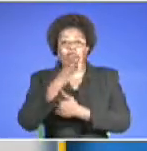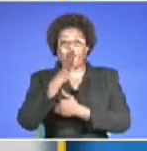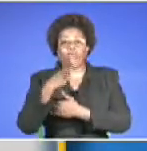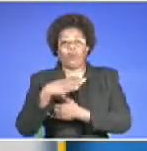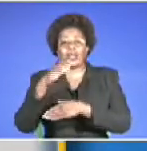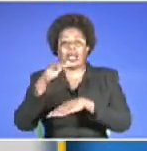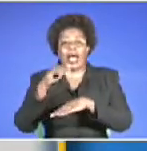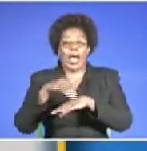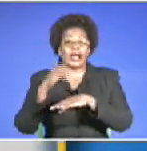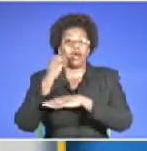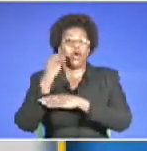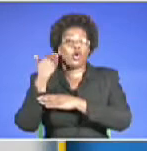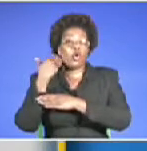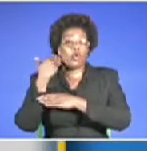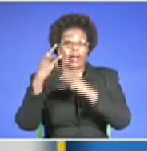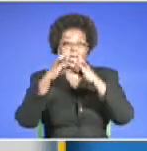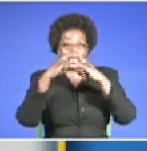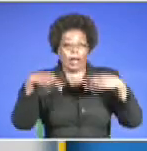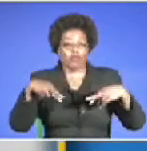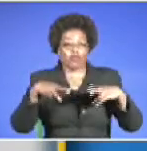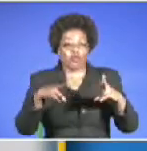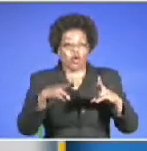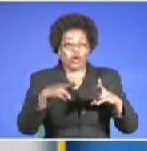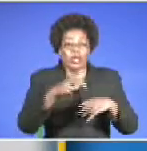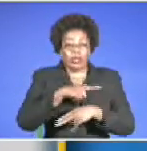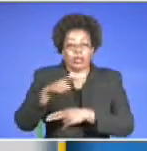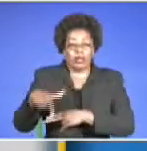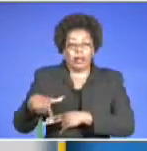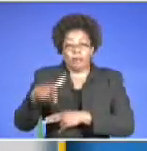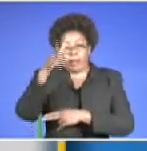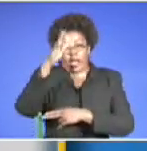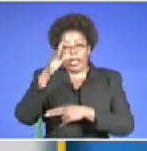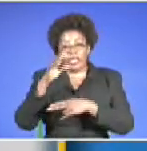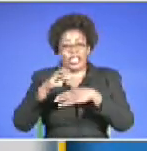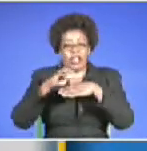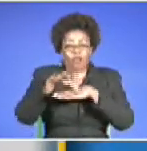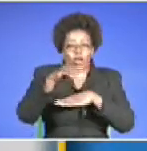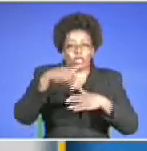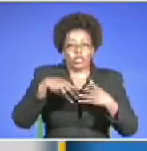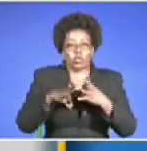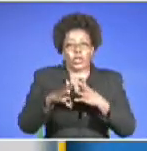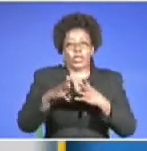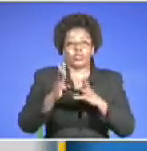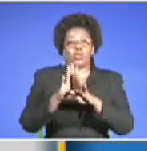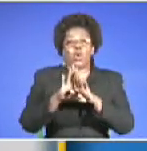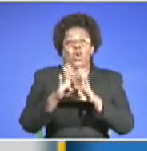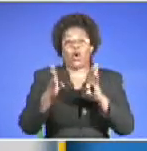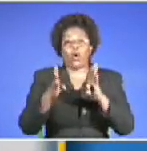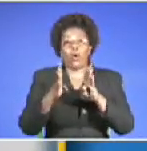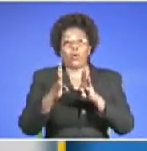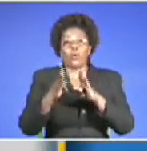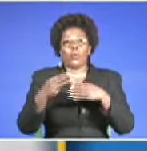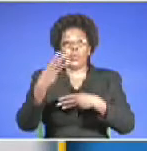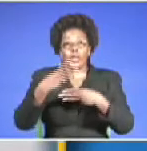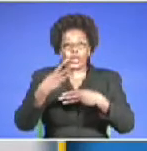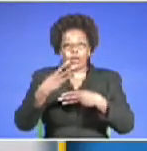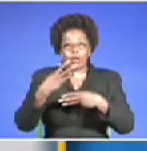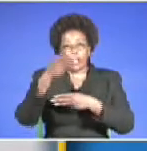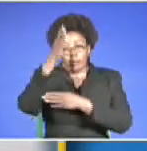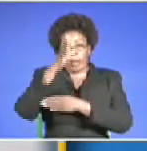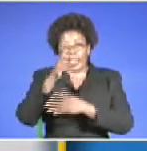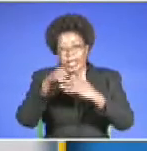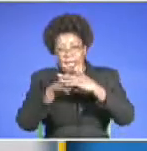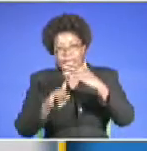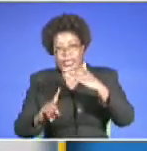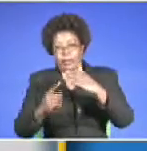was at her residence on Kemp Road when an armed man forced his way inside through an opened window. A struggle ensued, and the man managed to